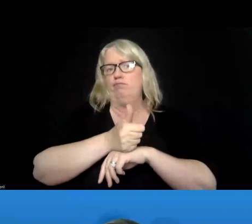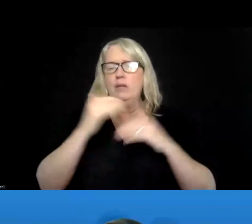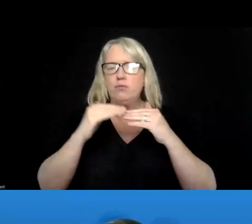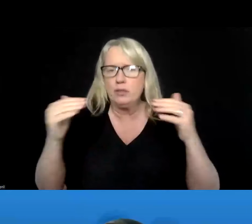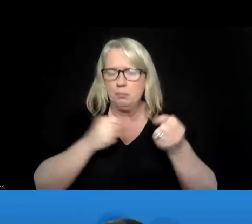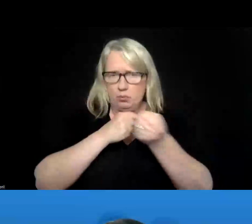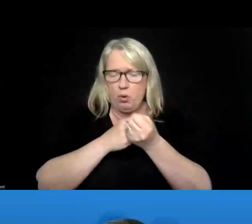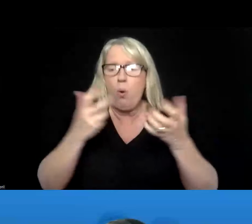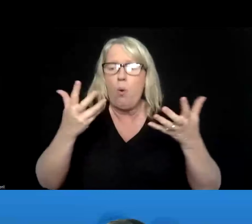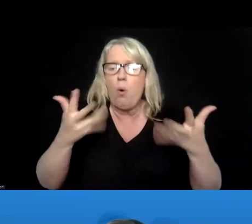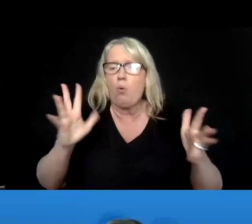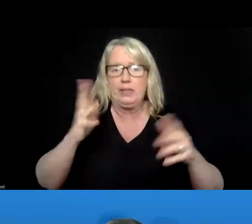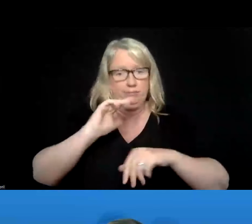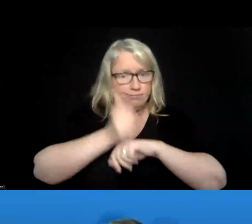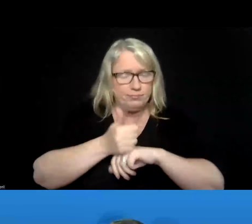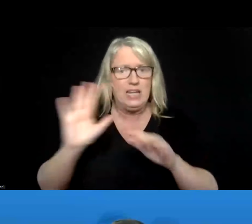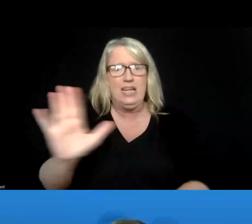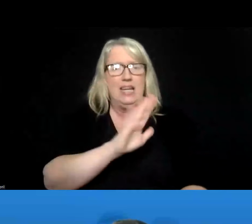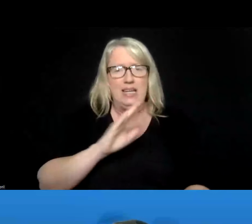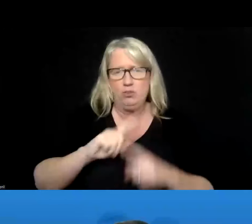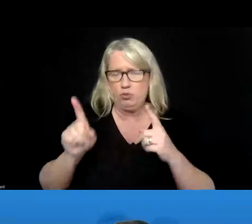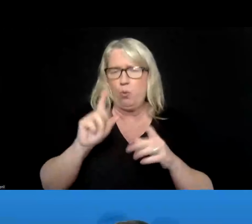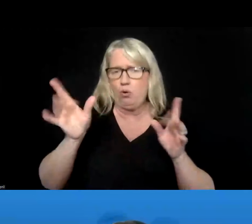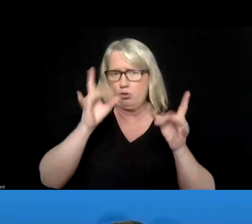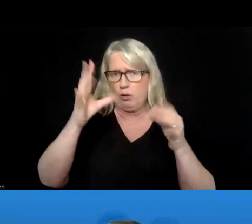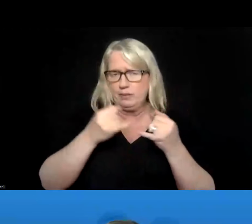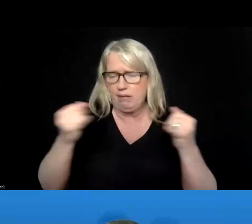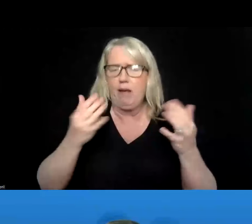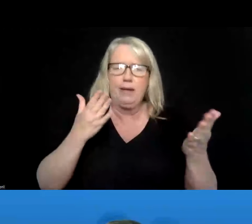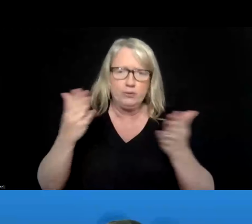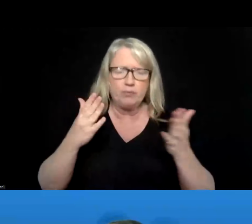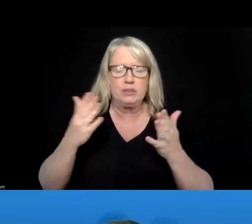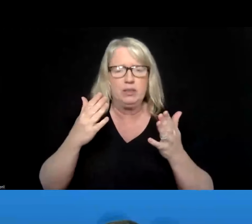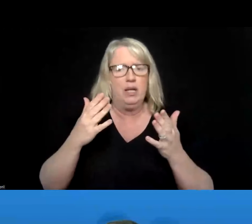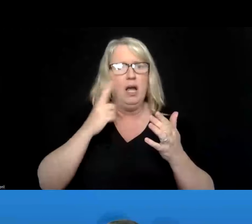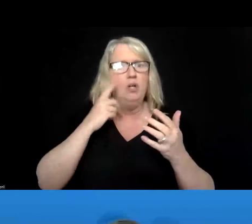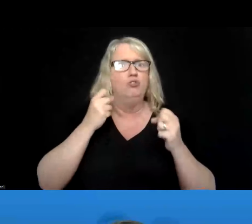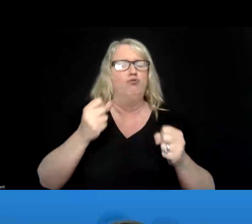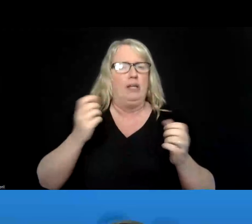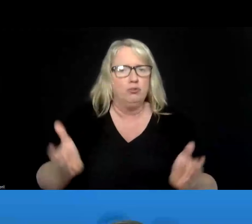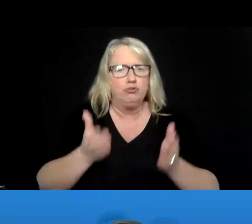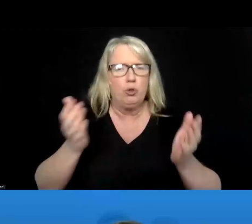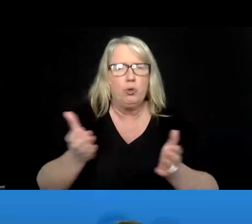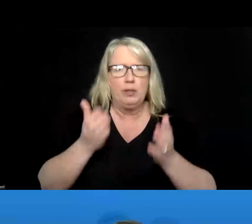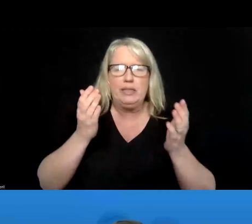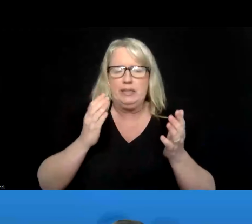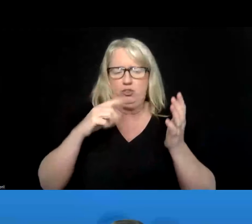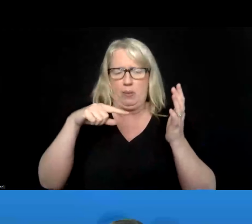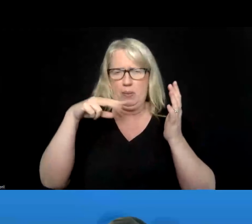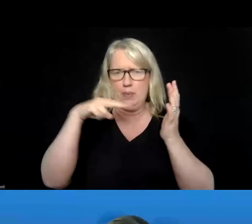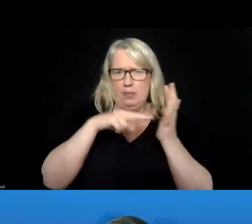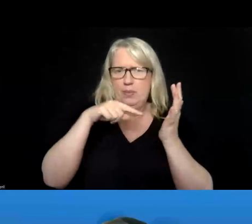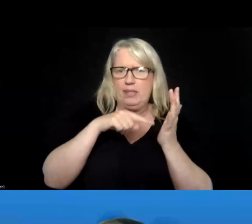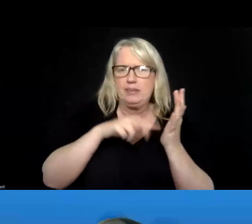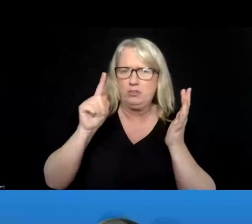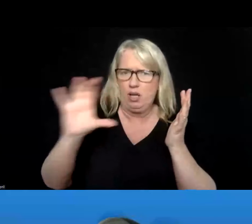already have implemented peer supporters in your crisis line or crisis services, I would highly encourage you to take a look at this document because